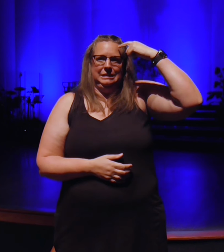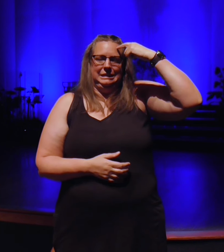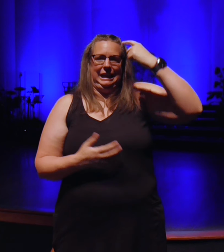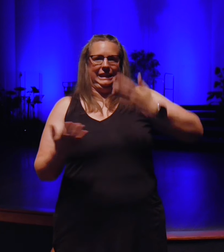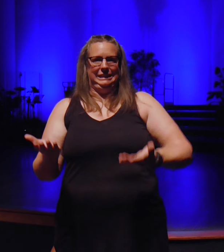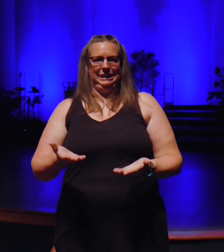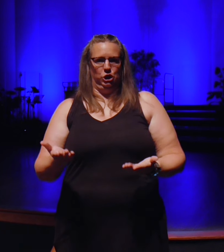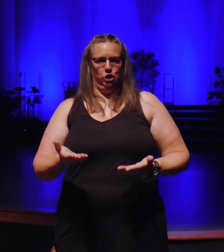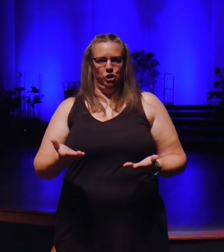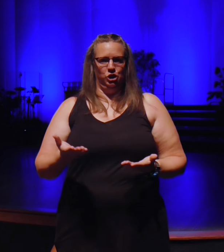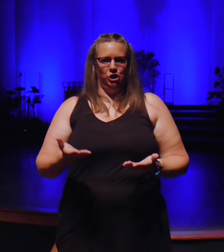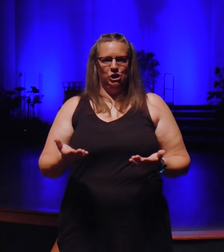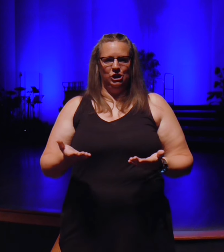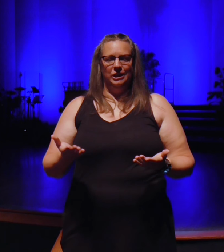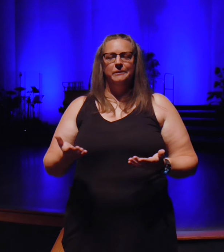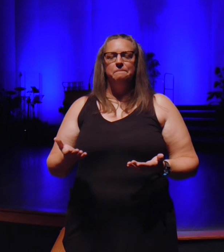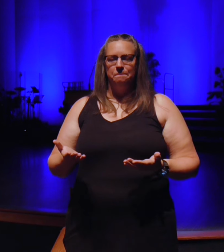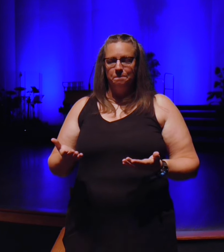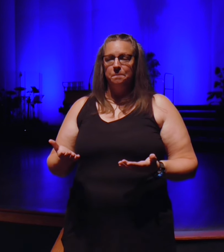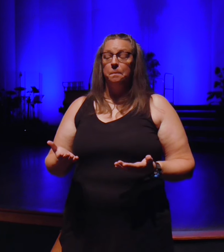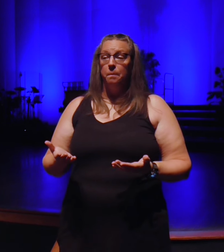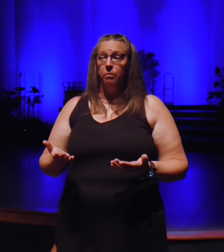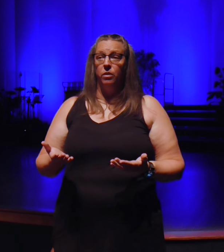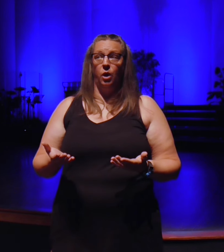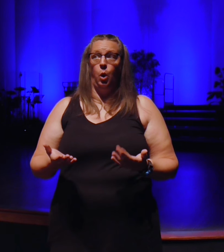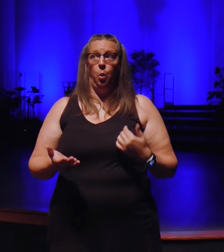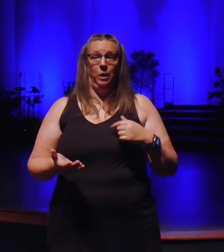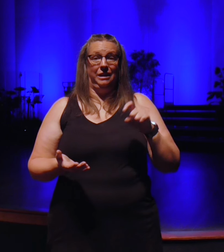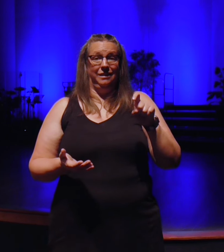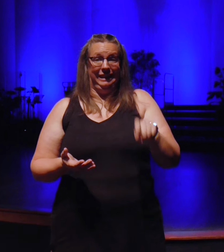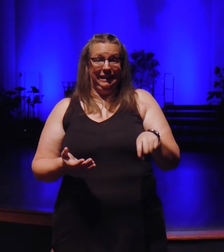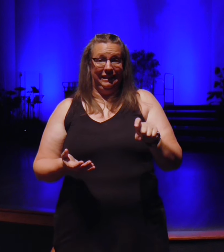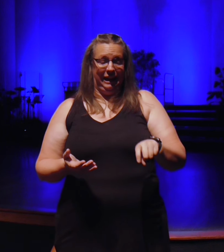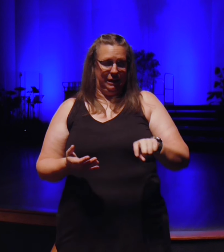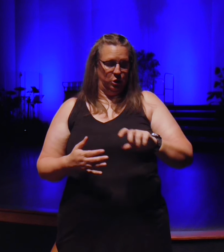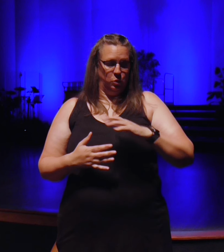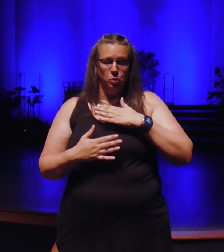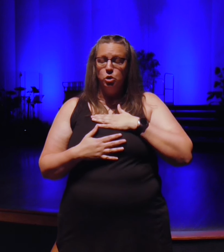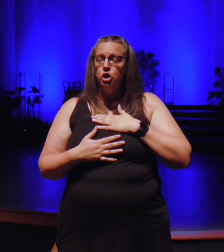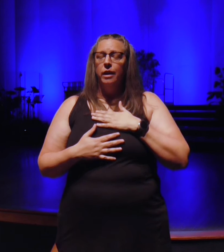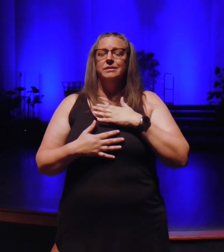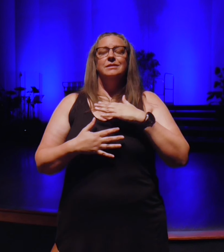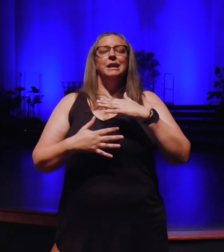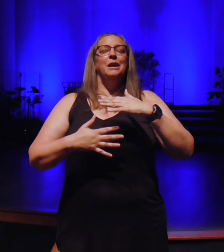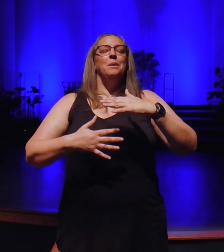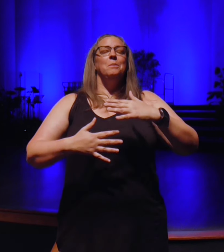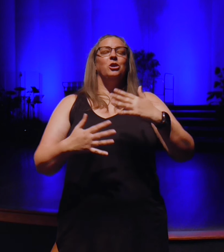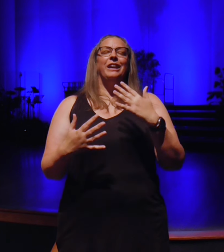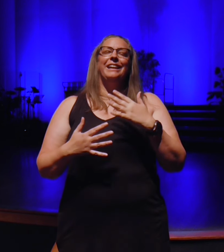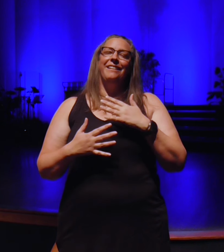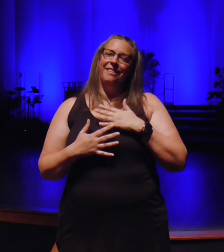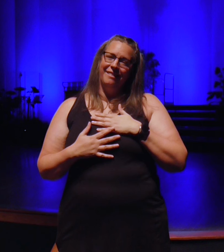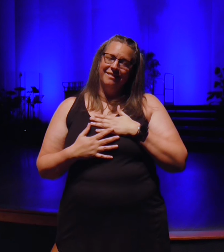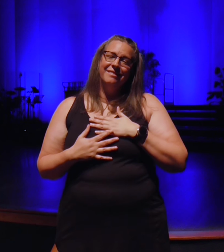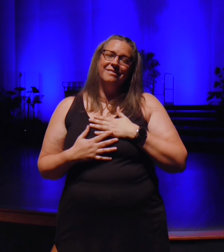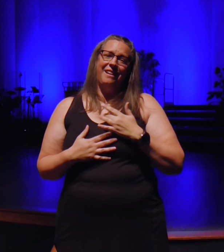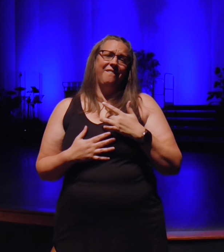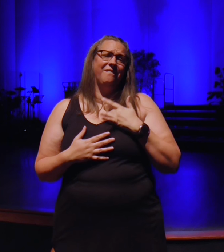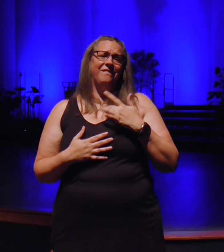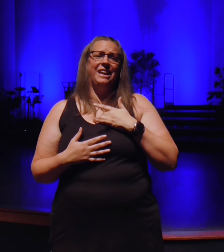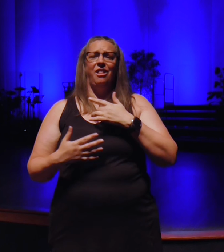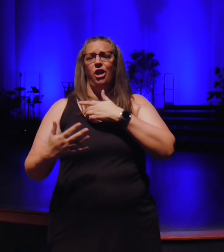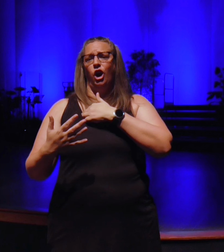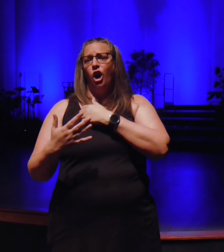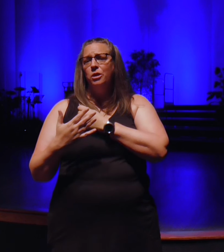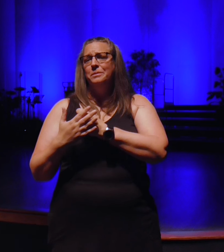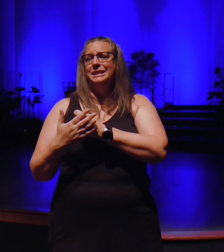present here. We only need to take that deep breath and feel that beat of our heart to